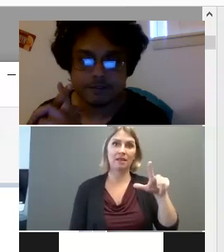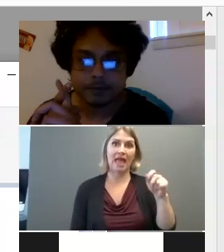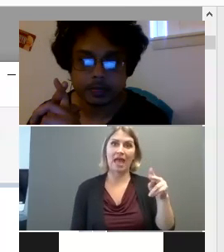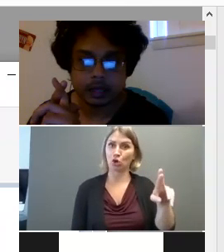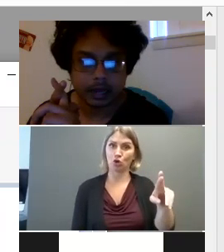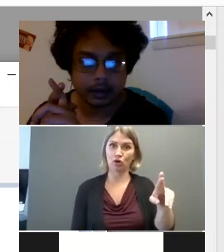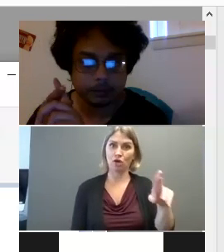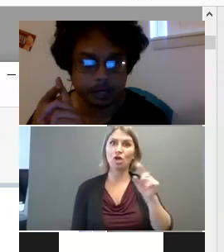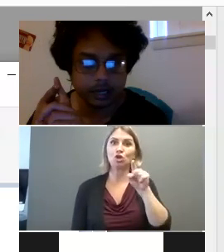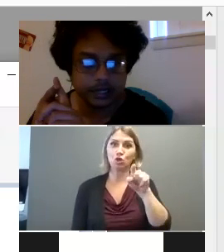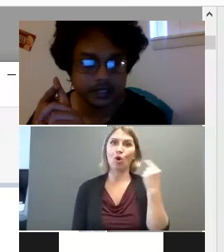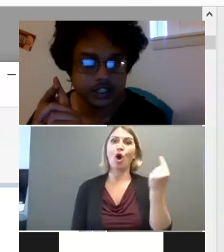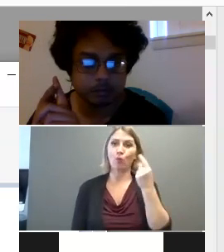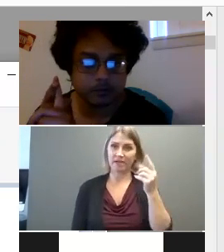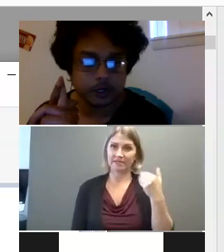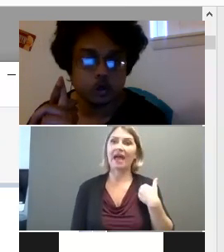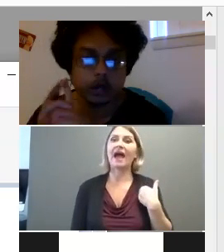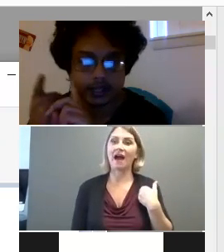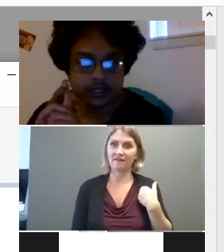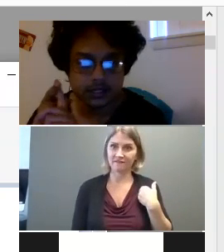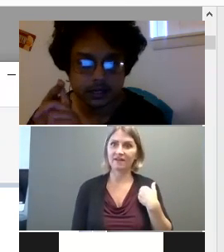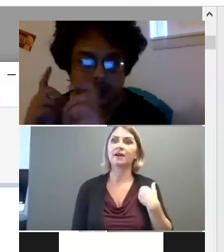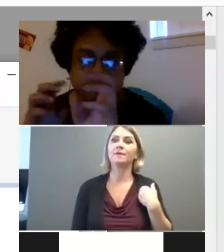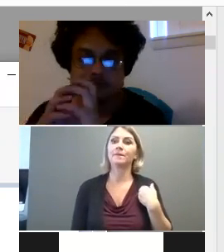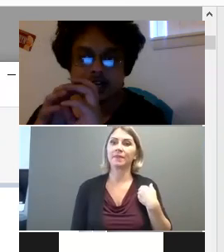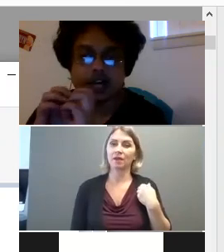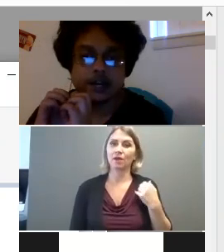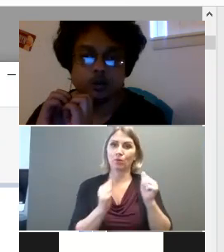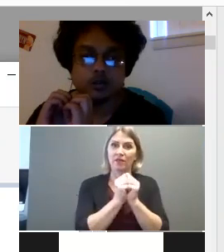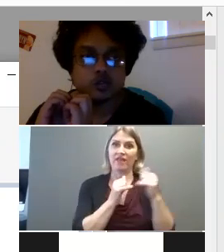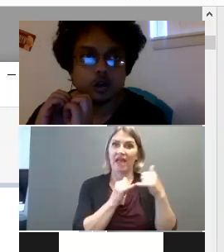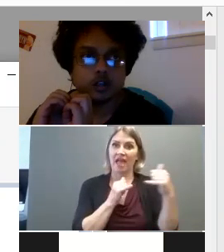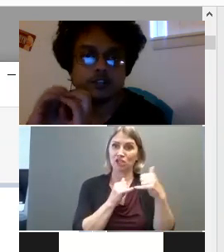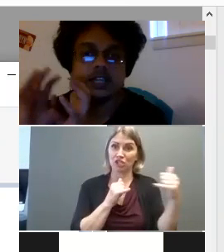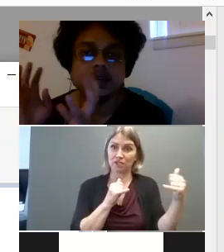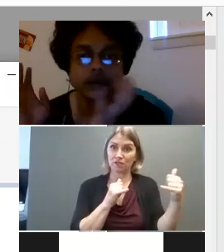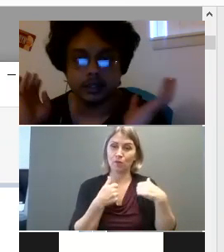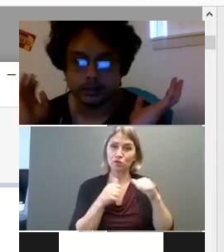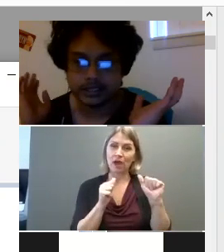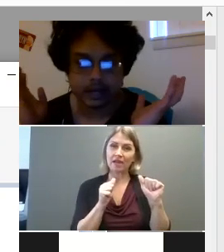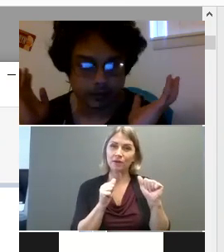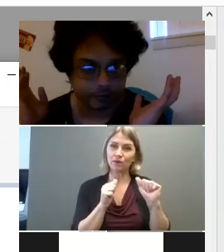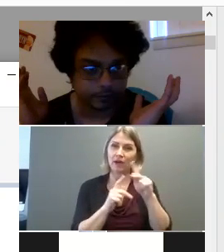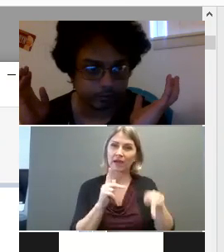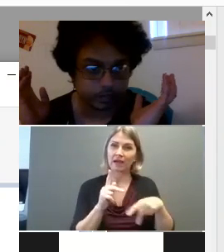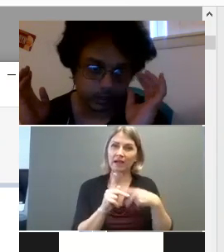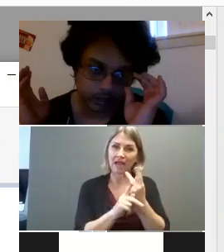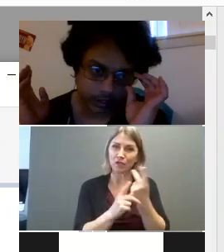always have a intersection between two edges when we try to sort of declutter this